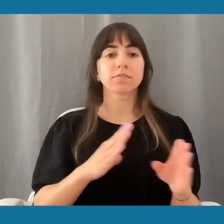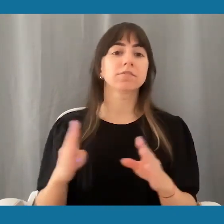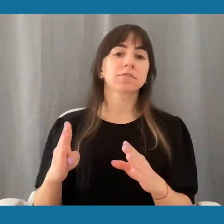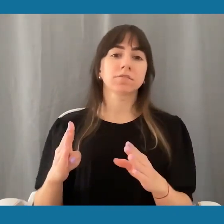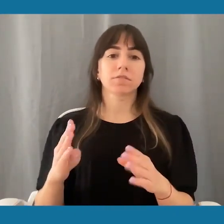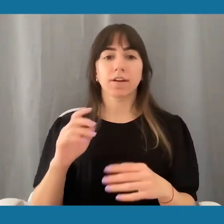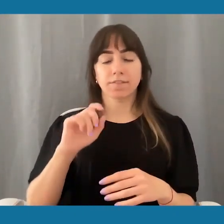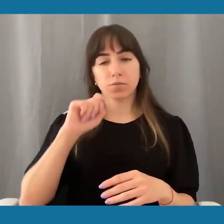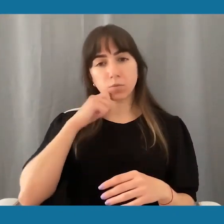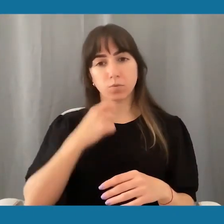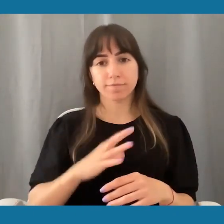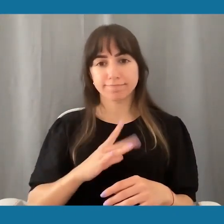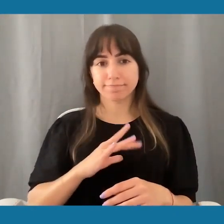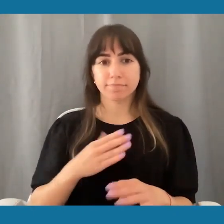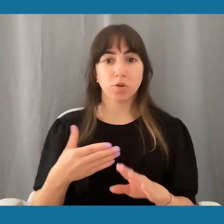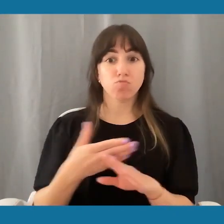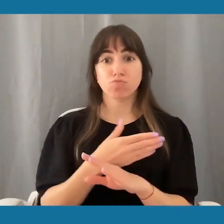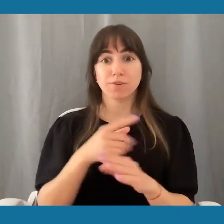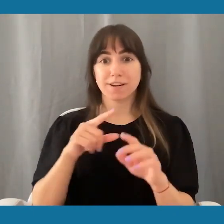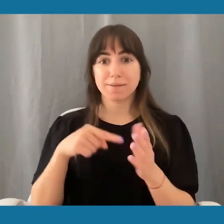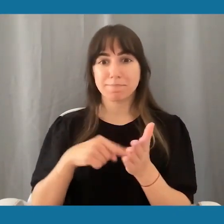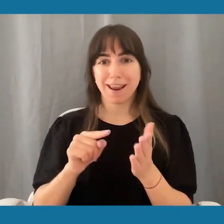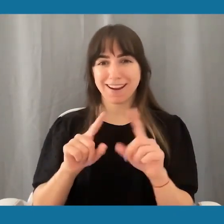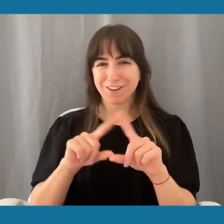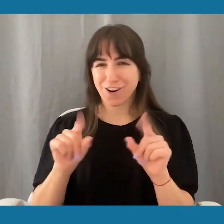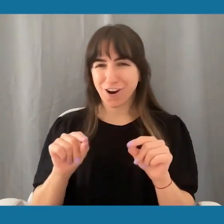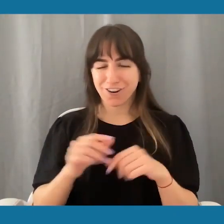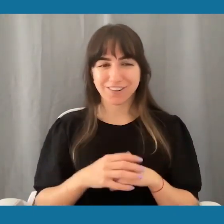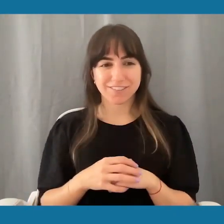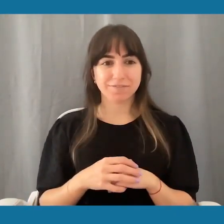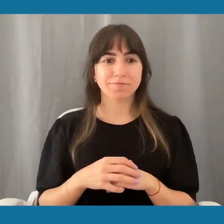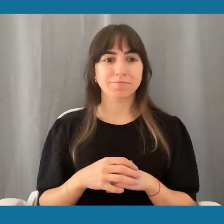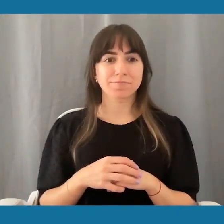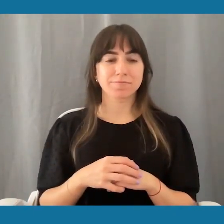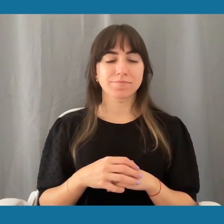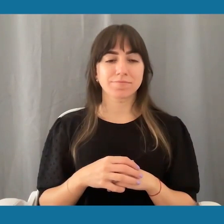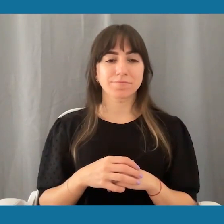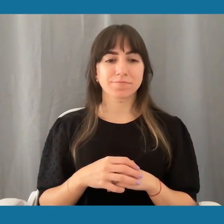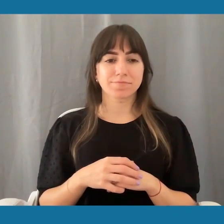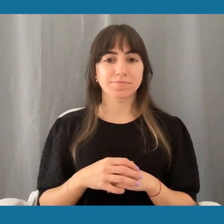be set up and it'll be tied directly to your Able account, and then you can load it